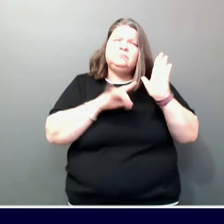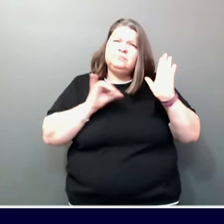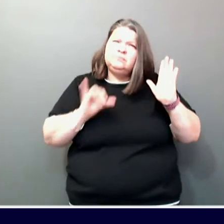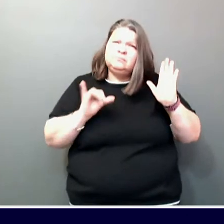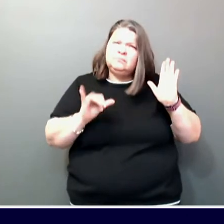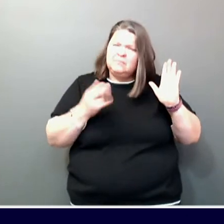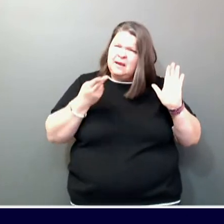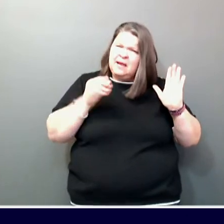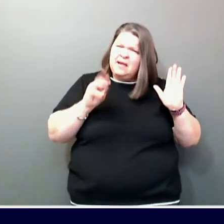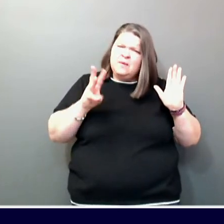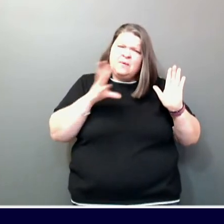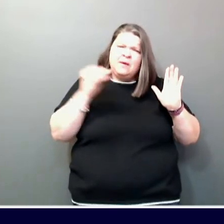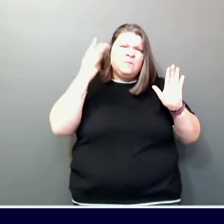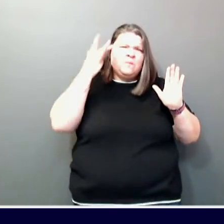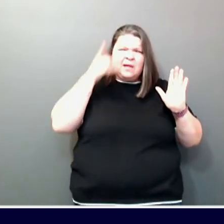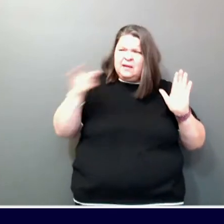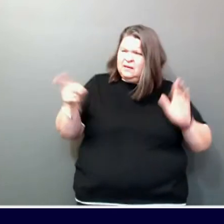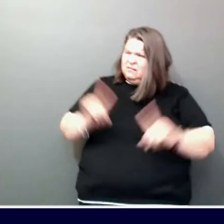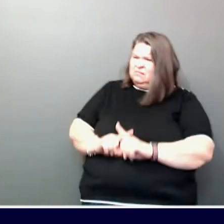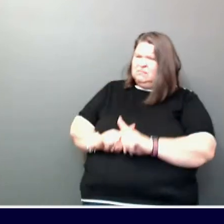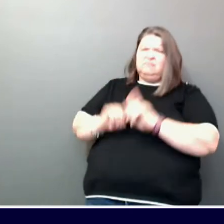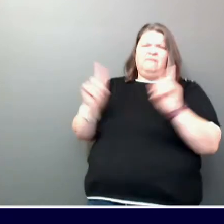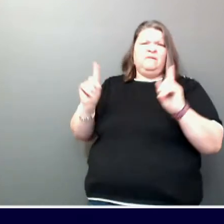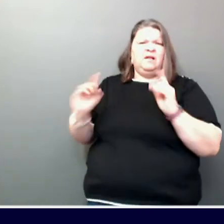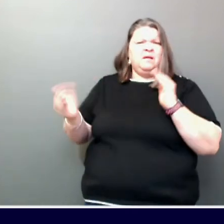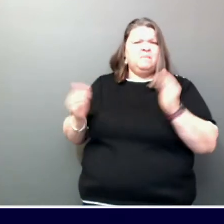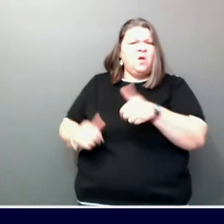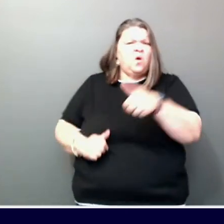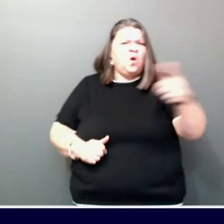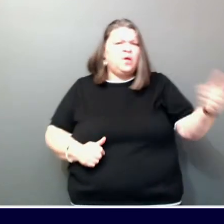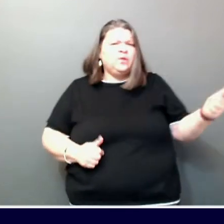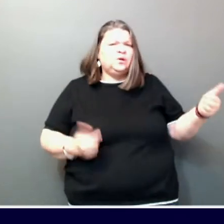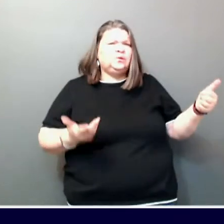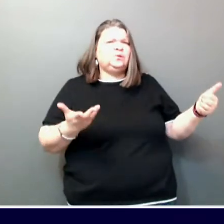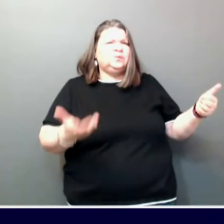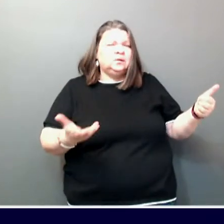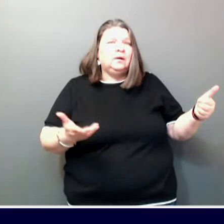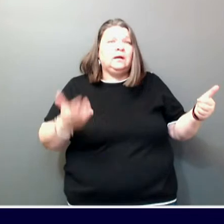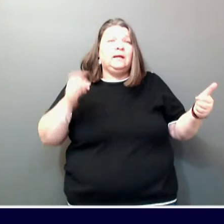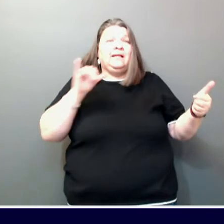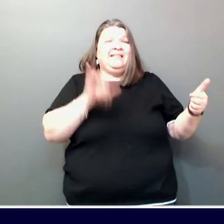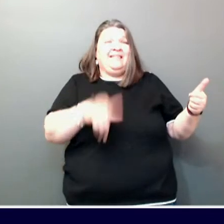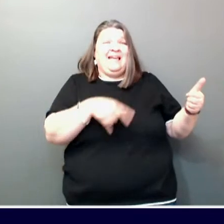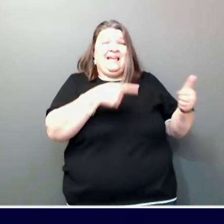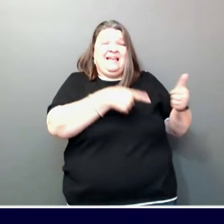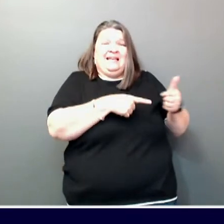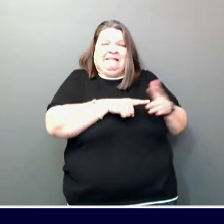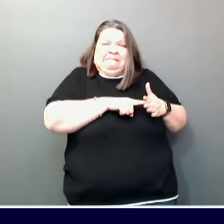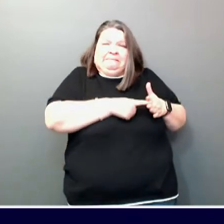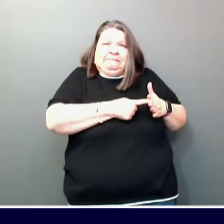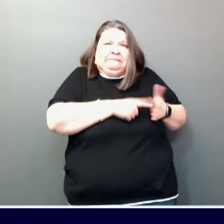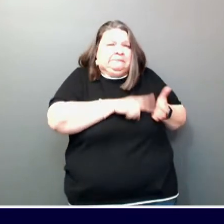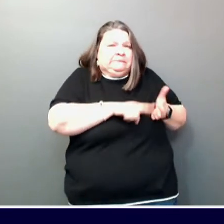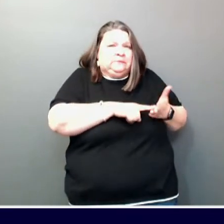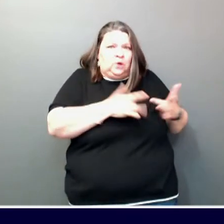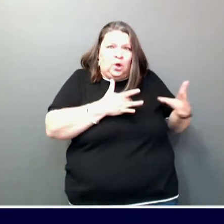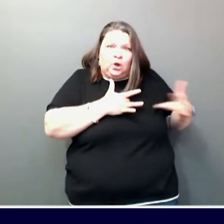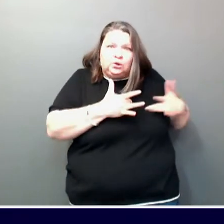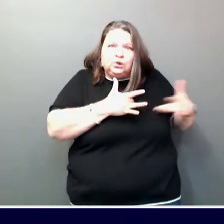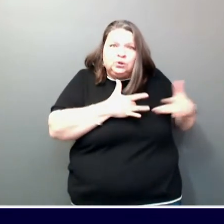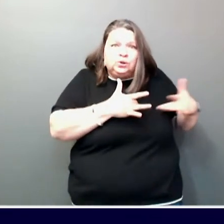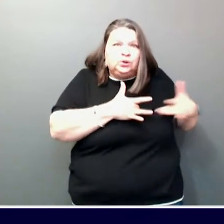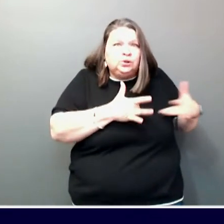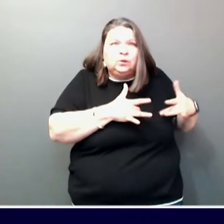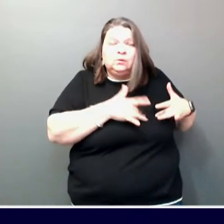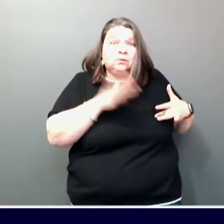know. Sadly, the early findings from some of that research are concerning. These are individuals, for example, who may have